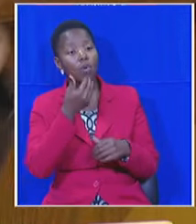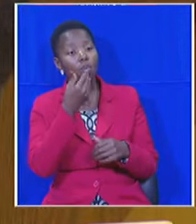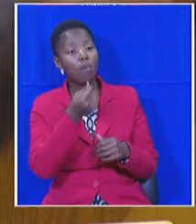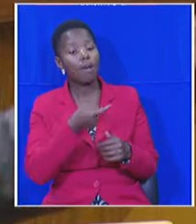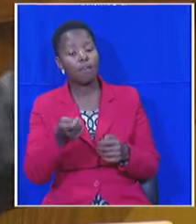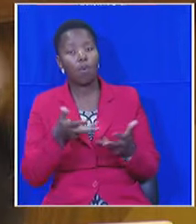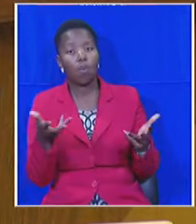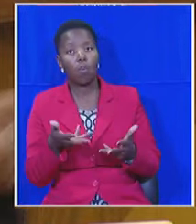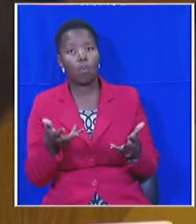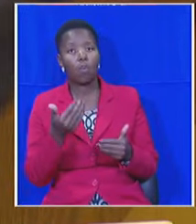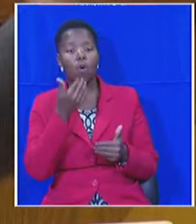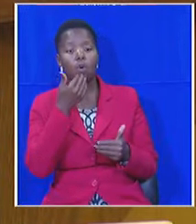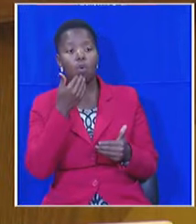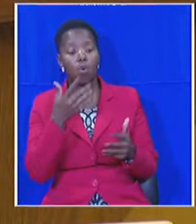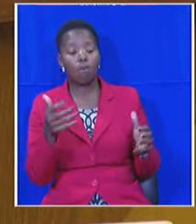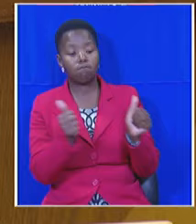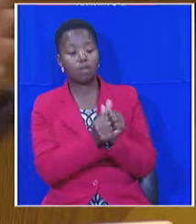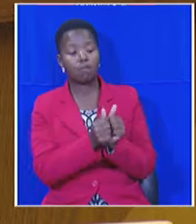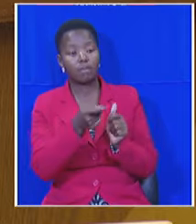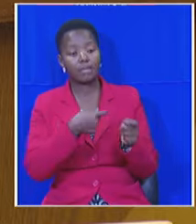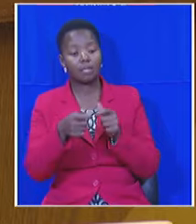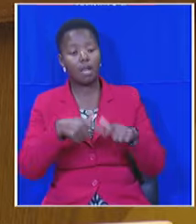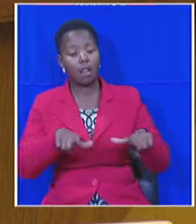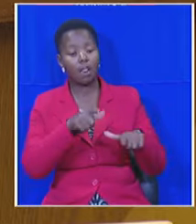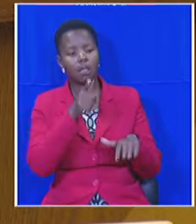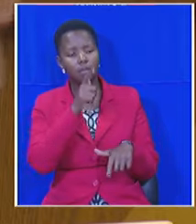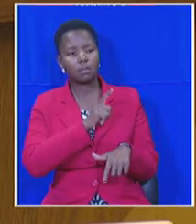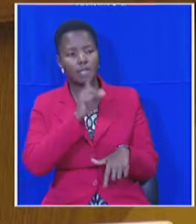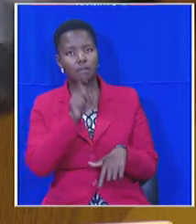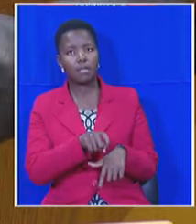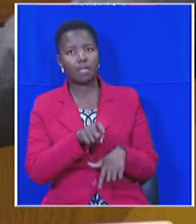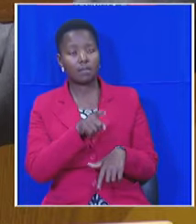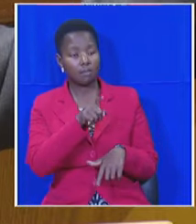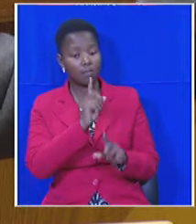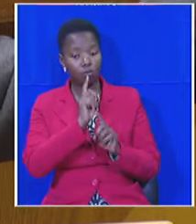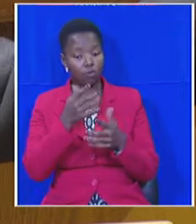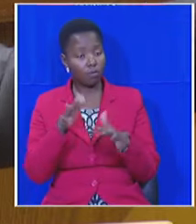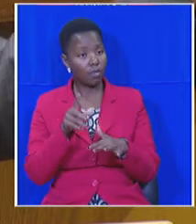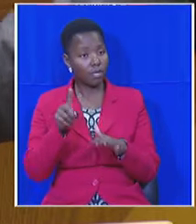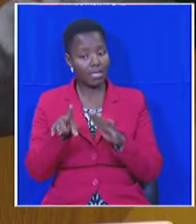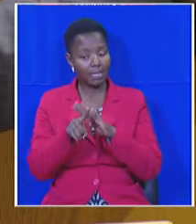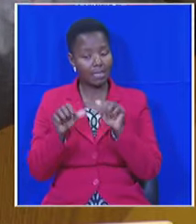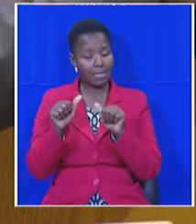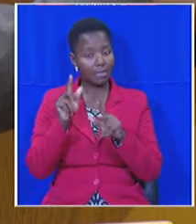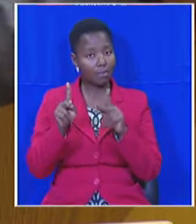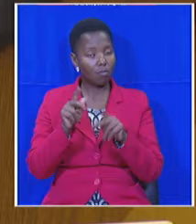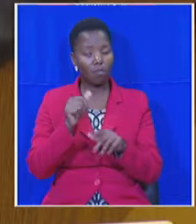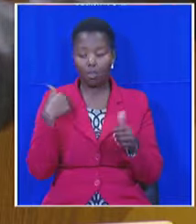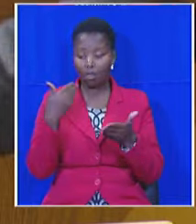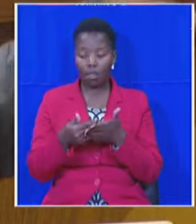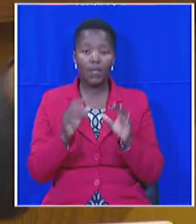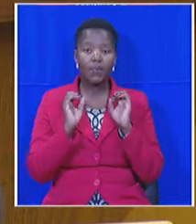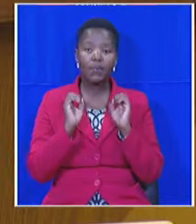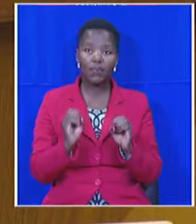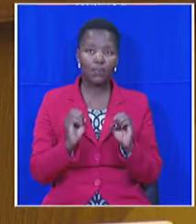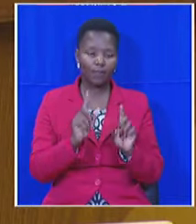money, and who they colluded with in order to sell that land. Let them tell you. Have they responded to the people of District 6? Not to date. They